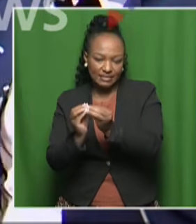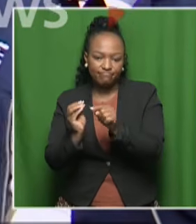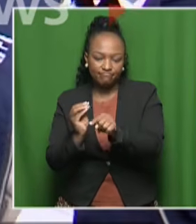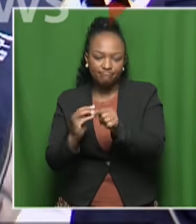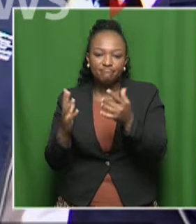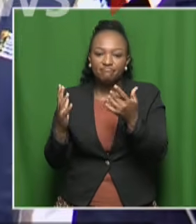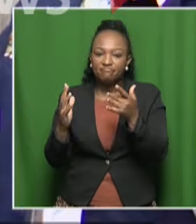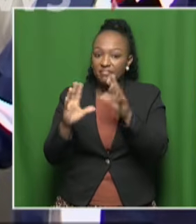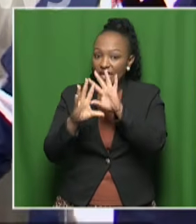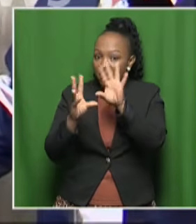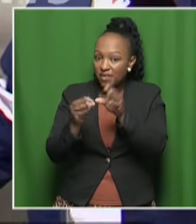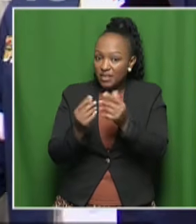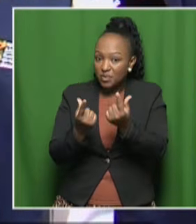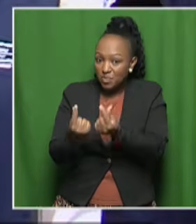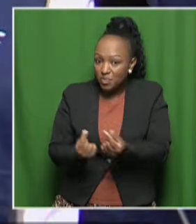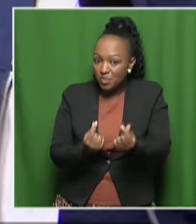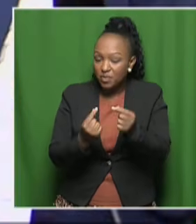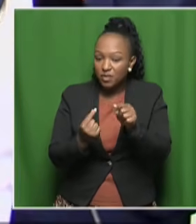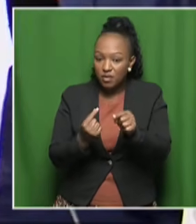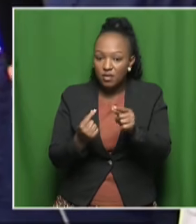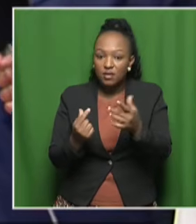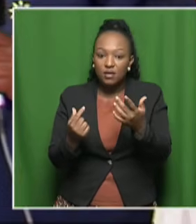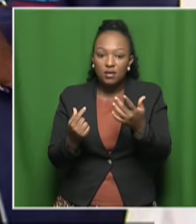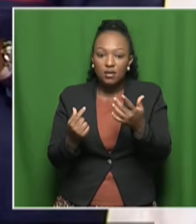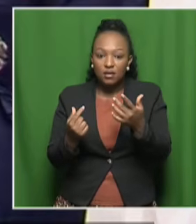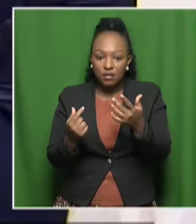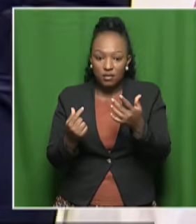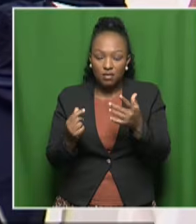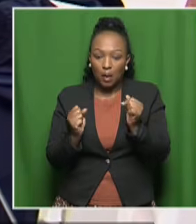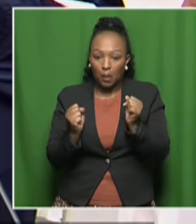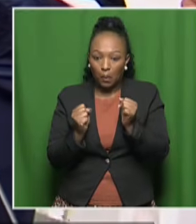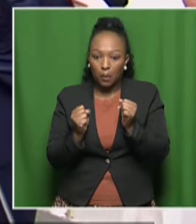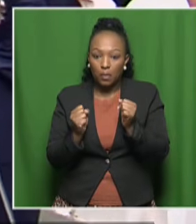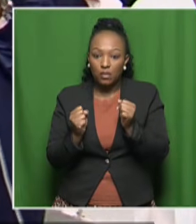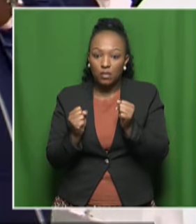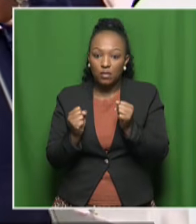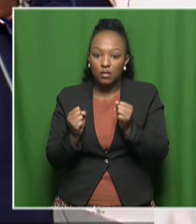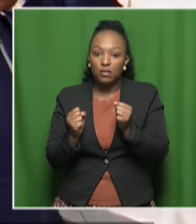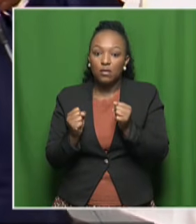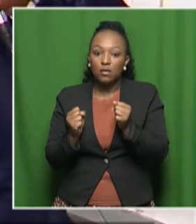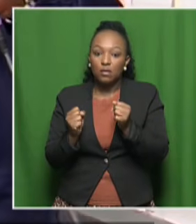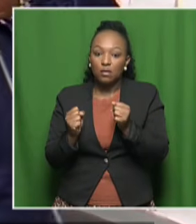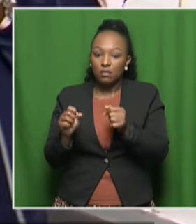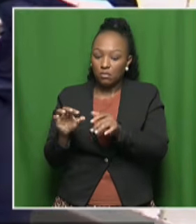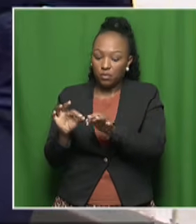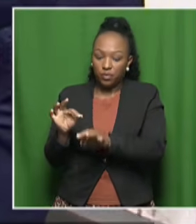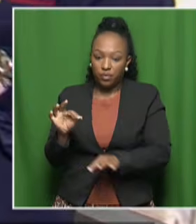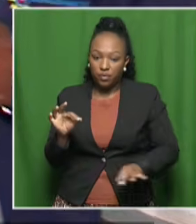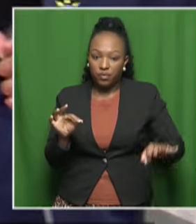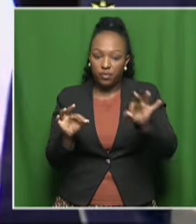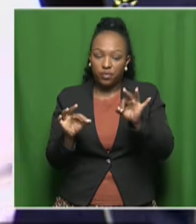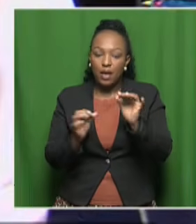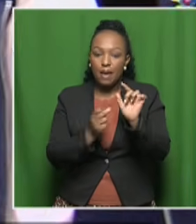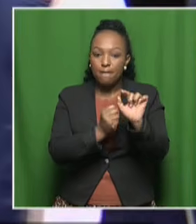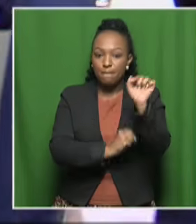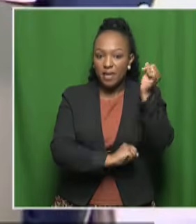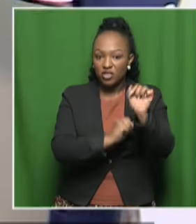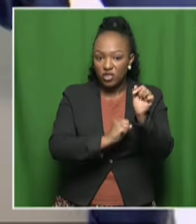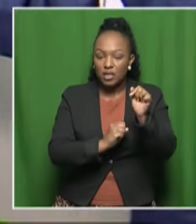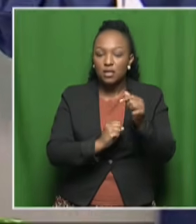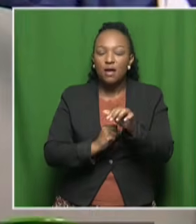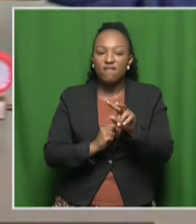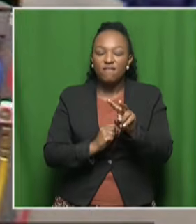do everything. As you can see, we have special tools on refrigeration. We have our recovery units, our recovery machine. We have our vacuum pump.